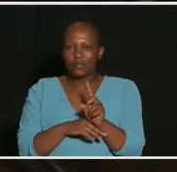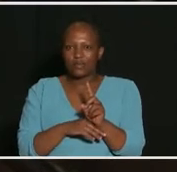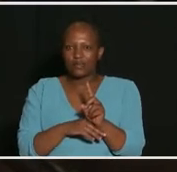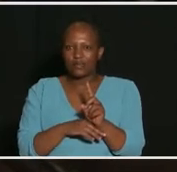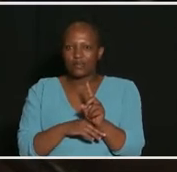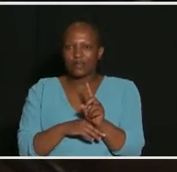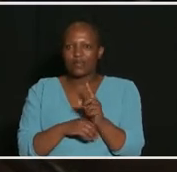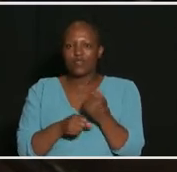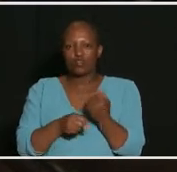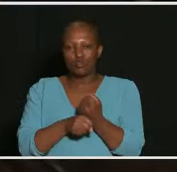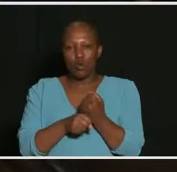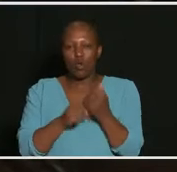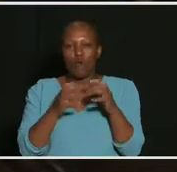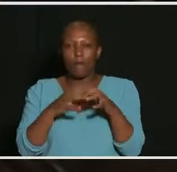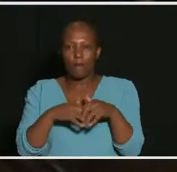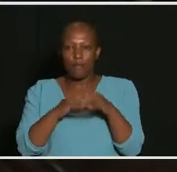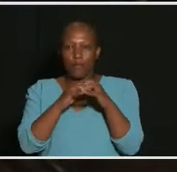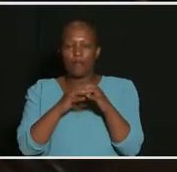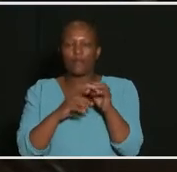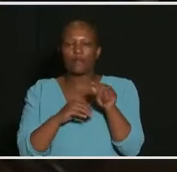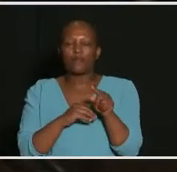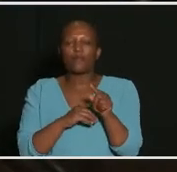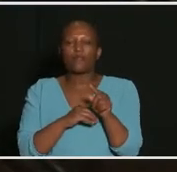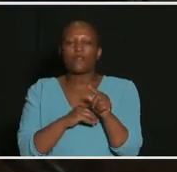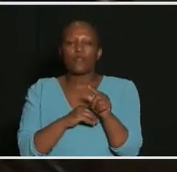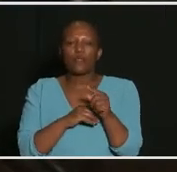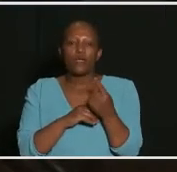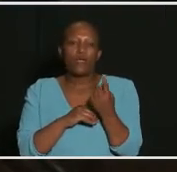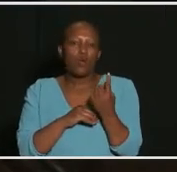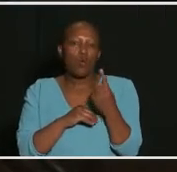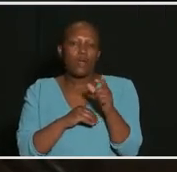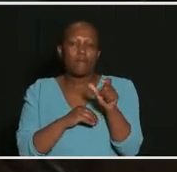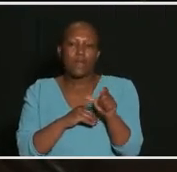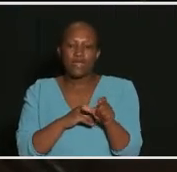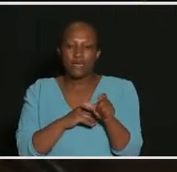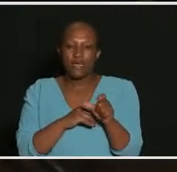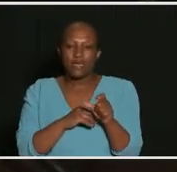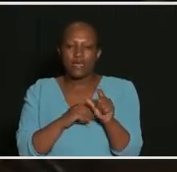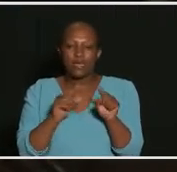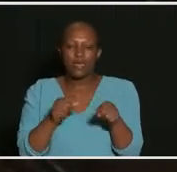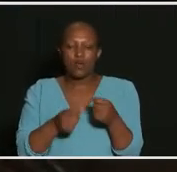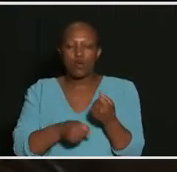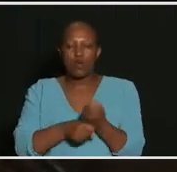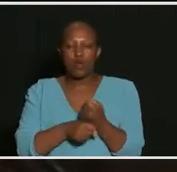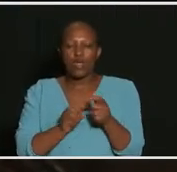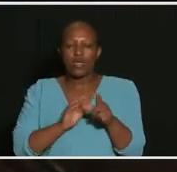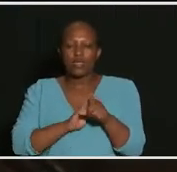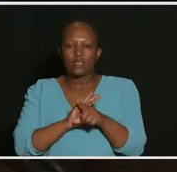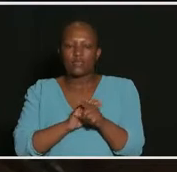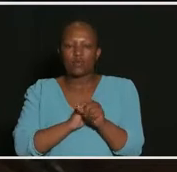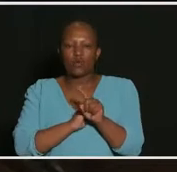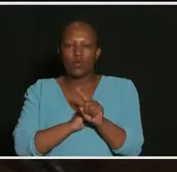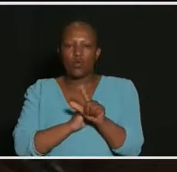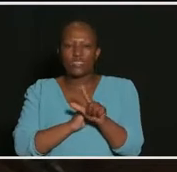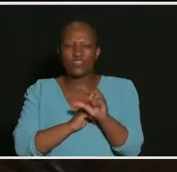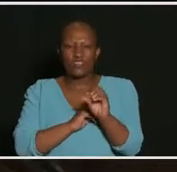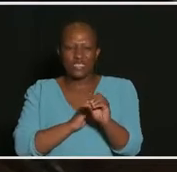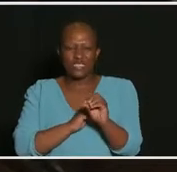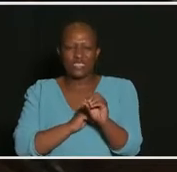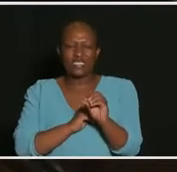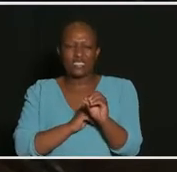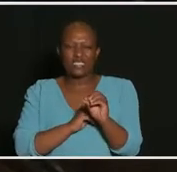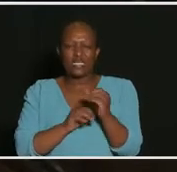job creation one person cannot stand in one district with 170 preschools